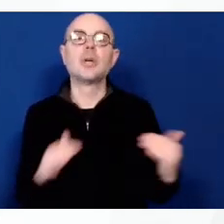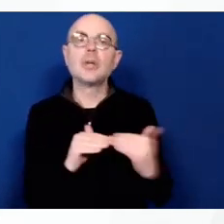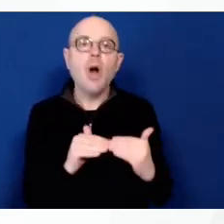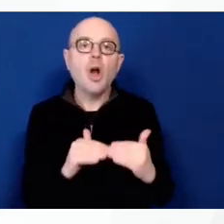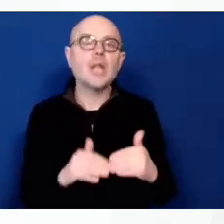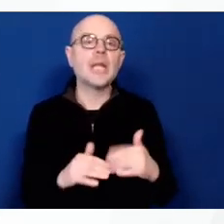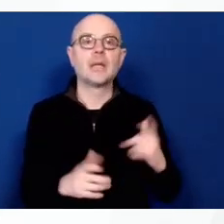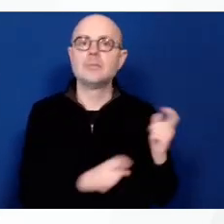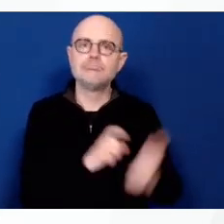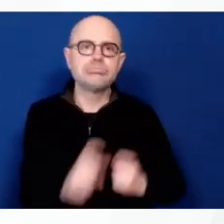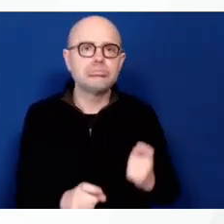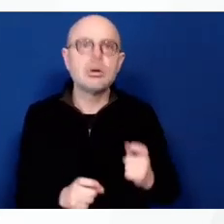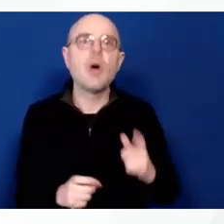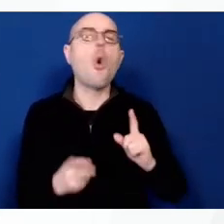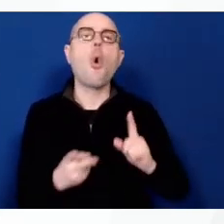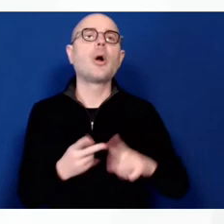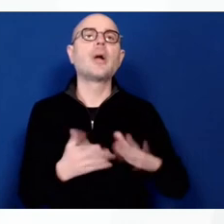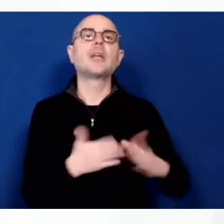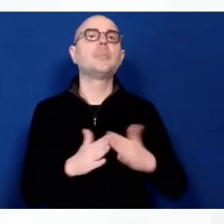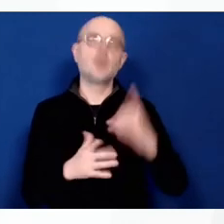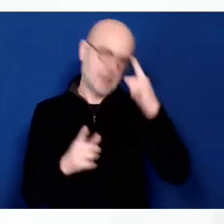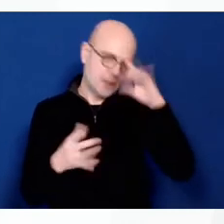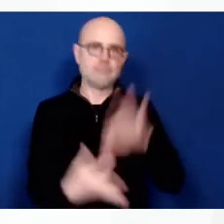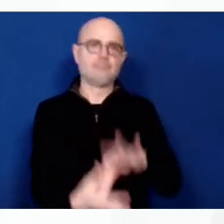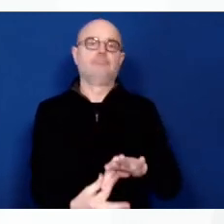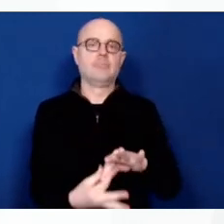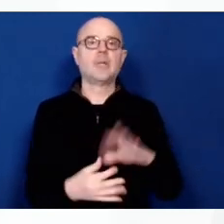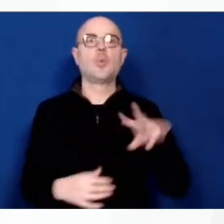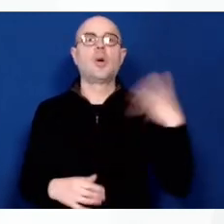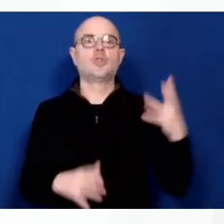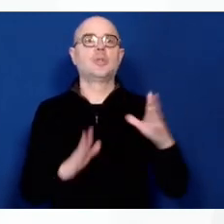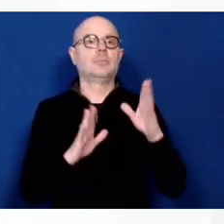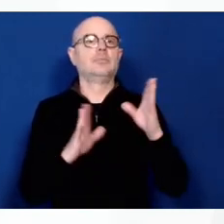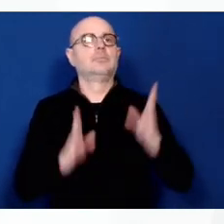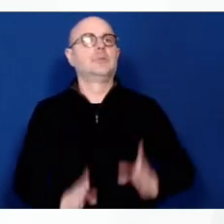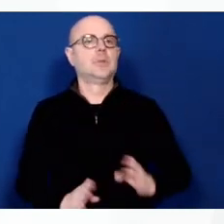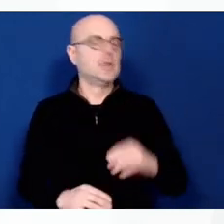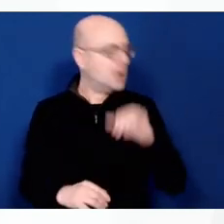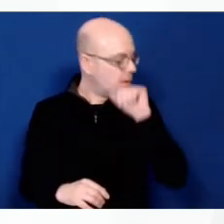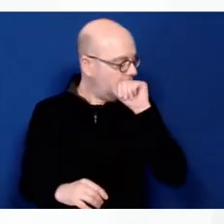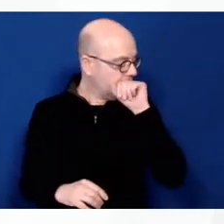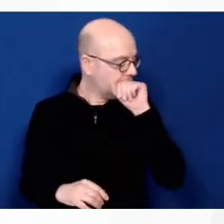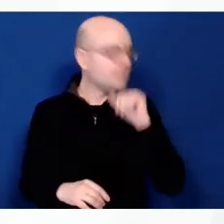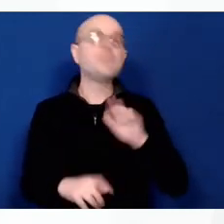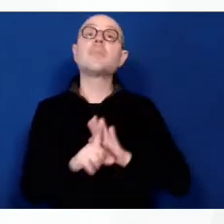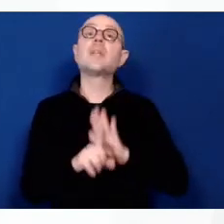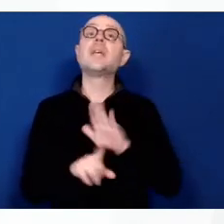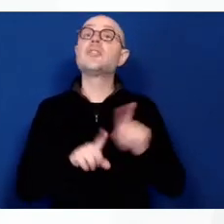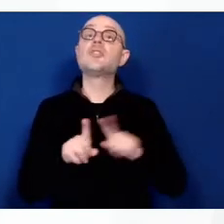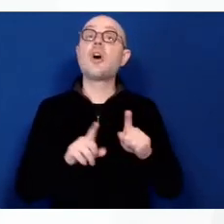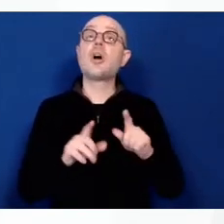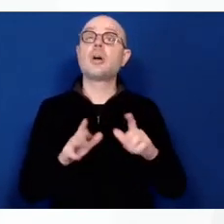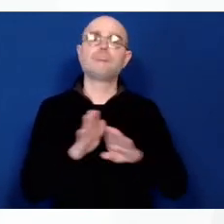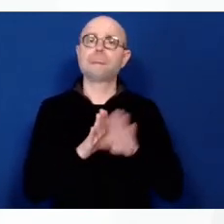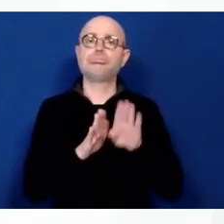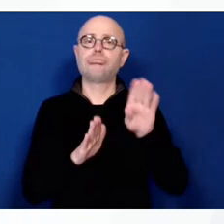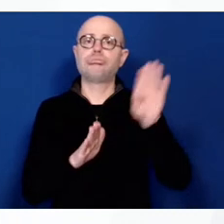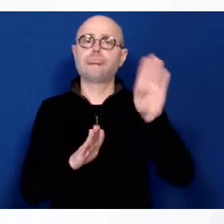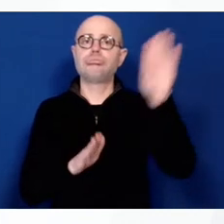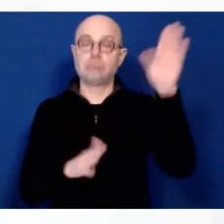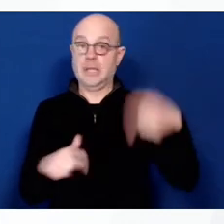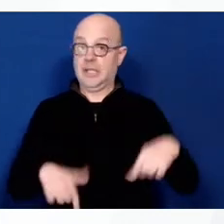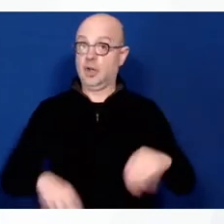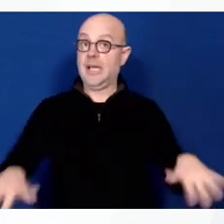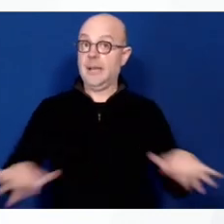community-minded Washingtonian. As Lawrence's star continues to rise both on campus and outside of it, and as we